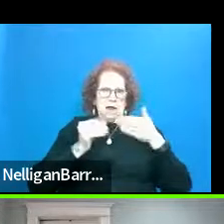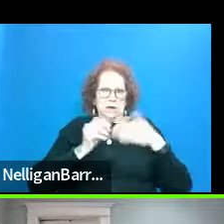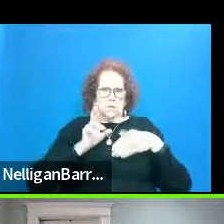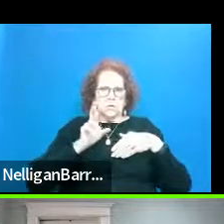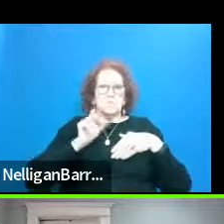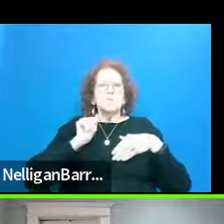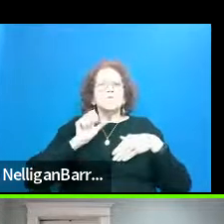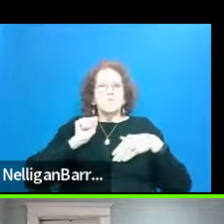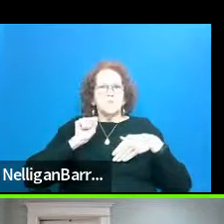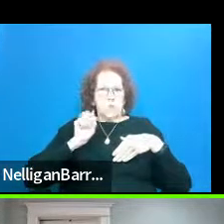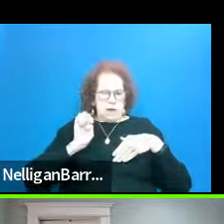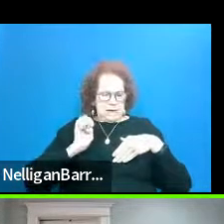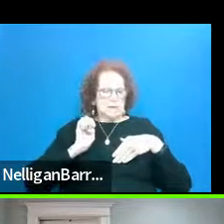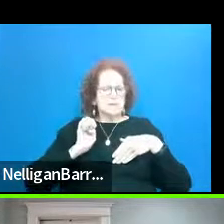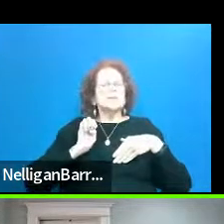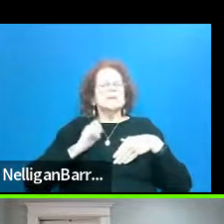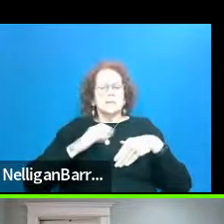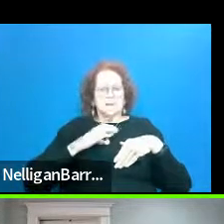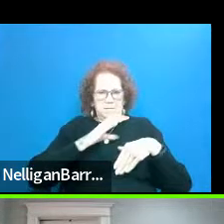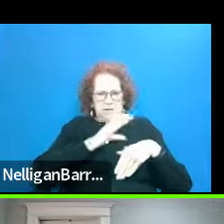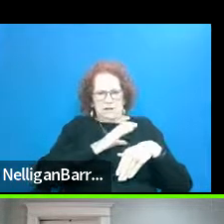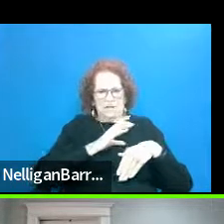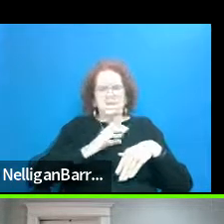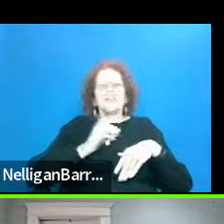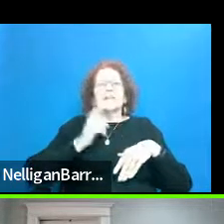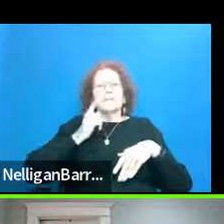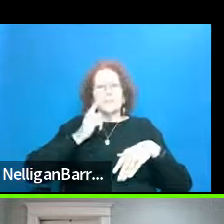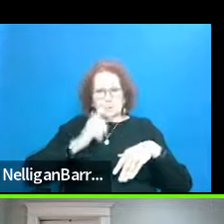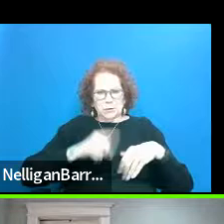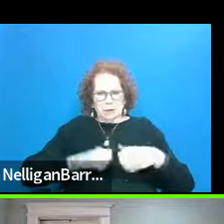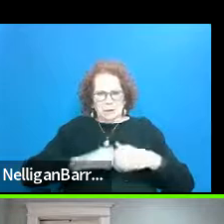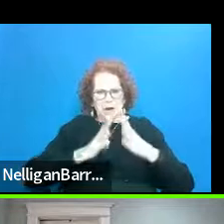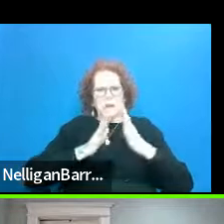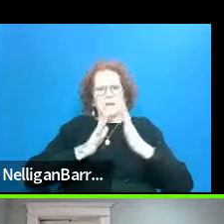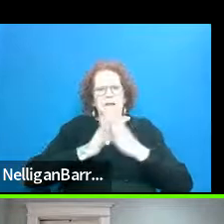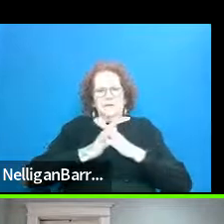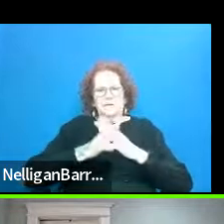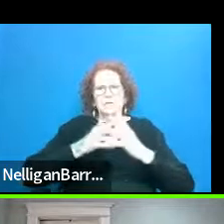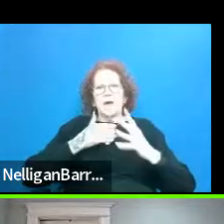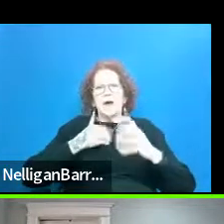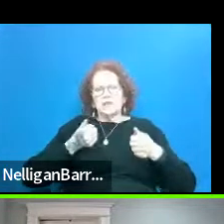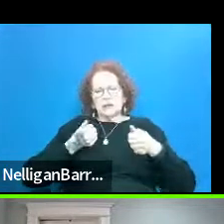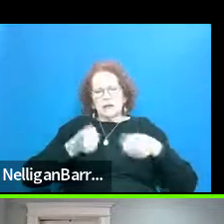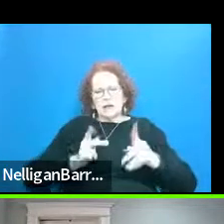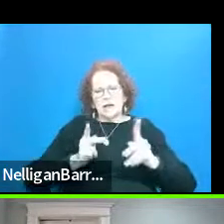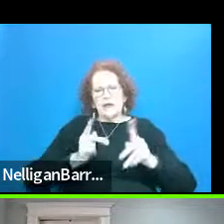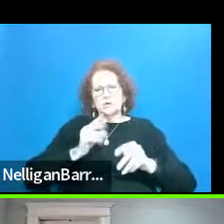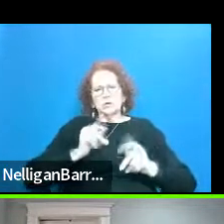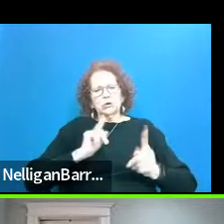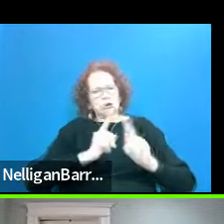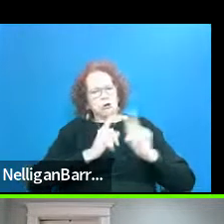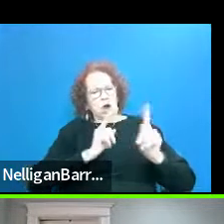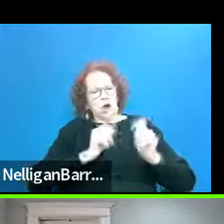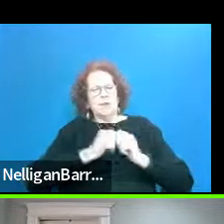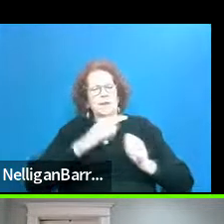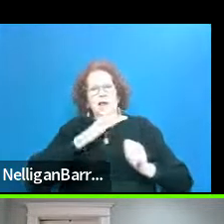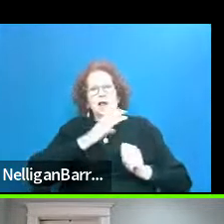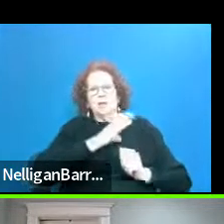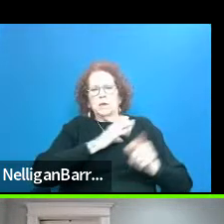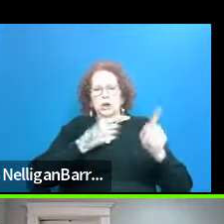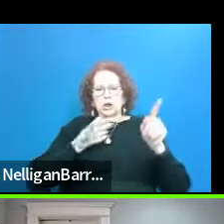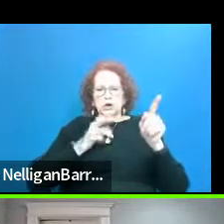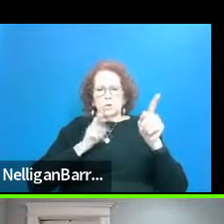on the council end that we'd like to see. I've had a chance to talk to Councilmember Gruber and Councilmember Lightfoot on